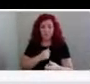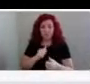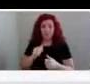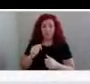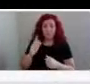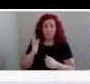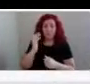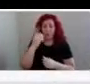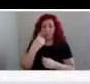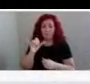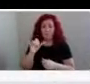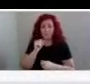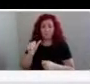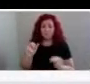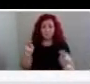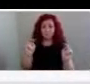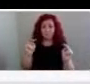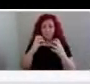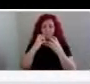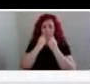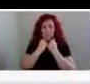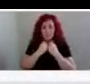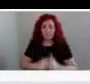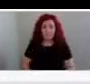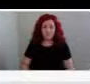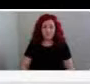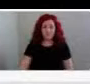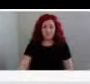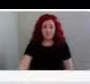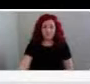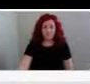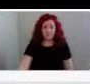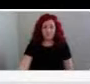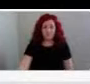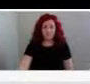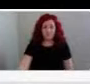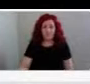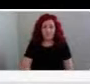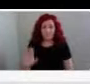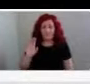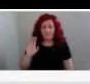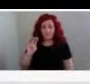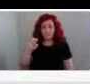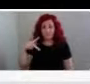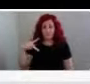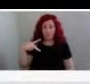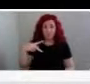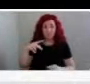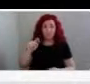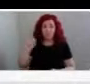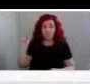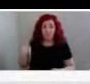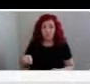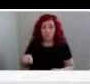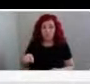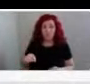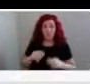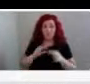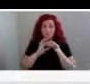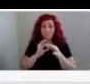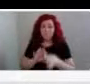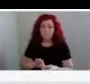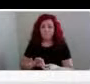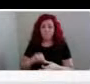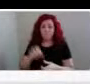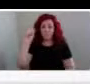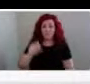impropriety he embraced it his map takes a suburb of tucson with indisputable ties with his southern